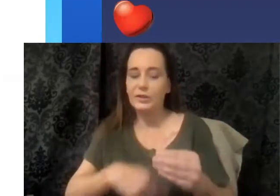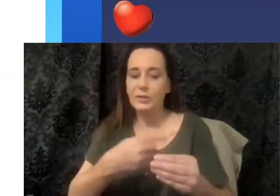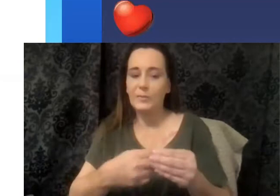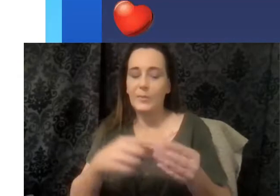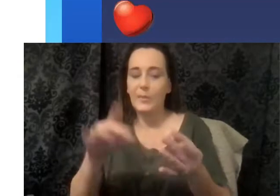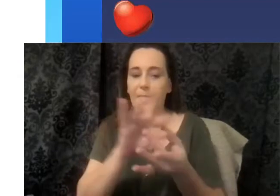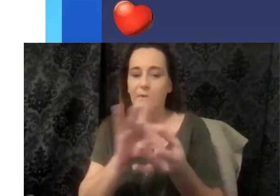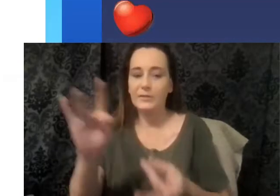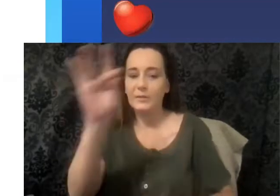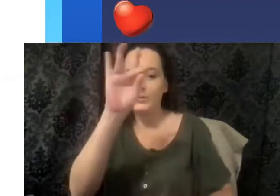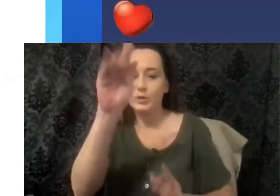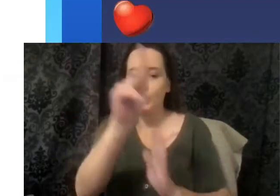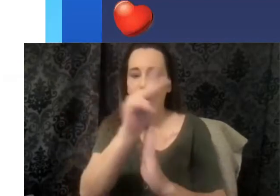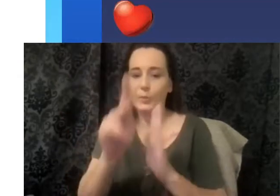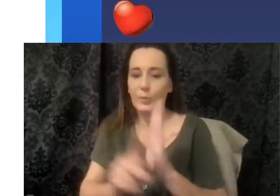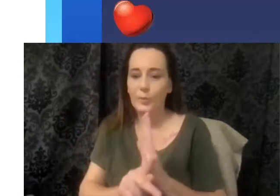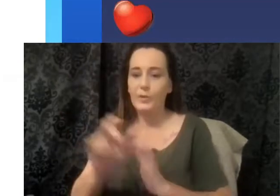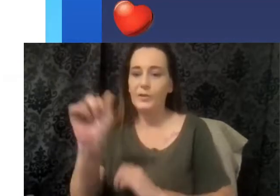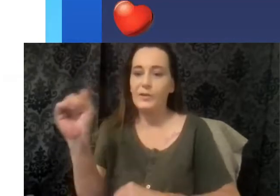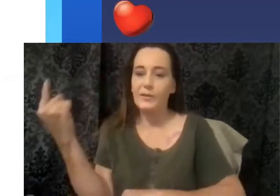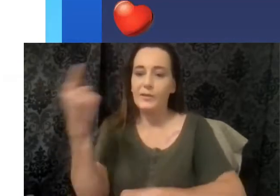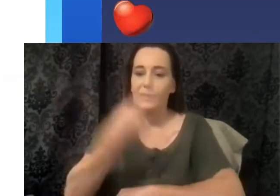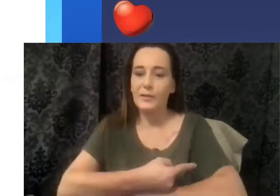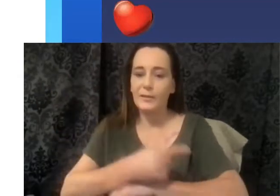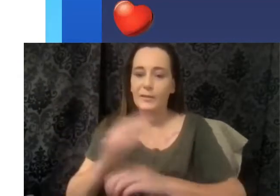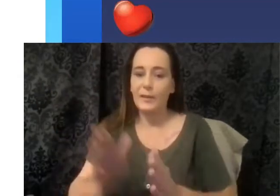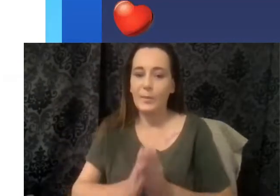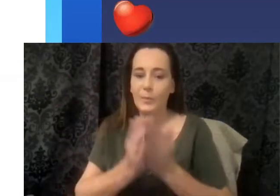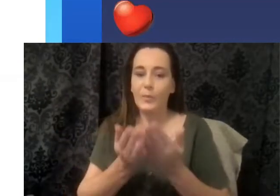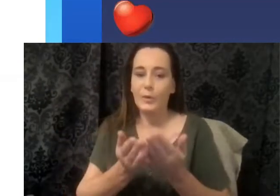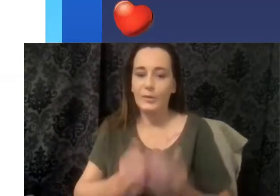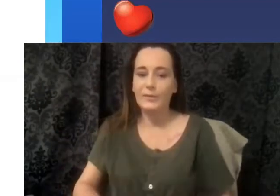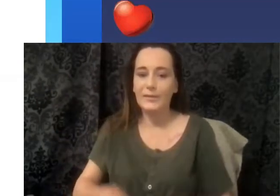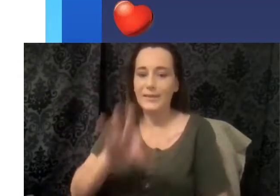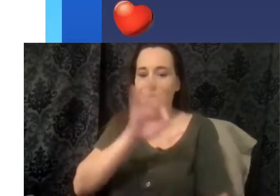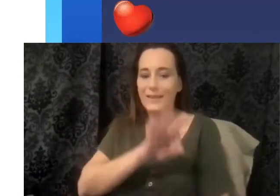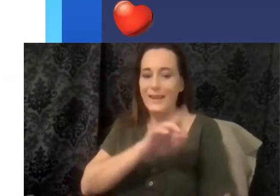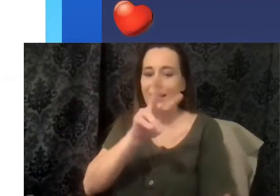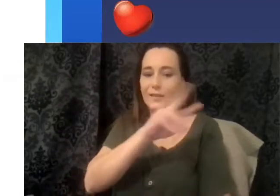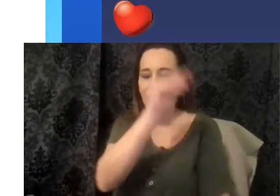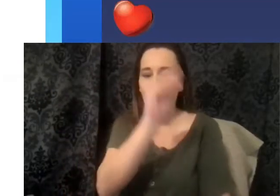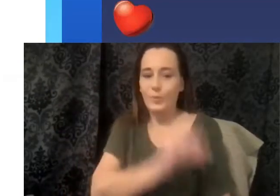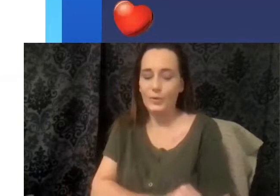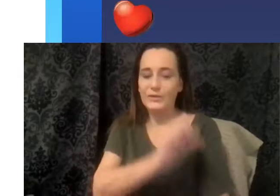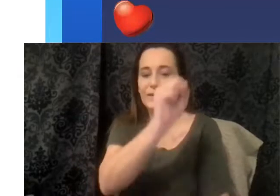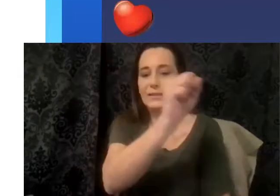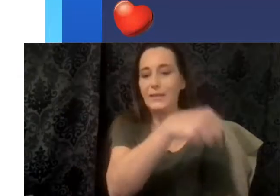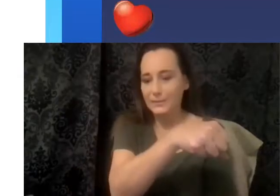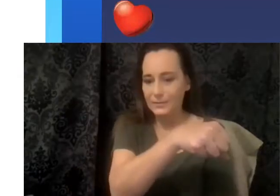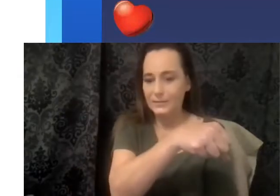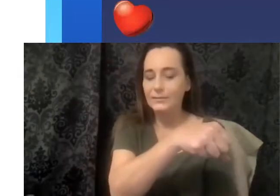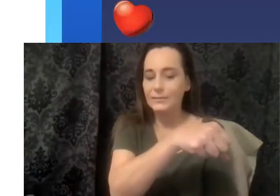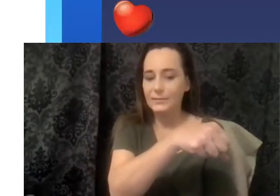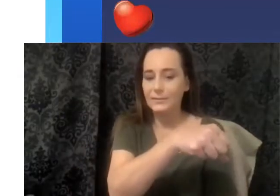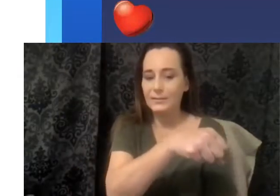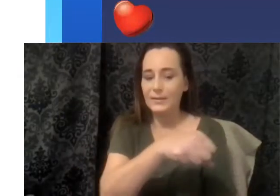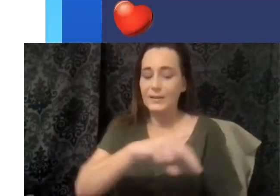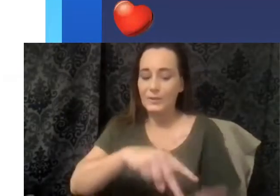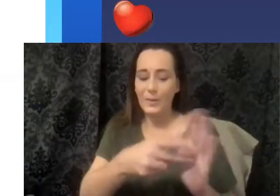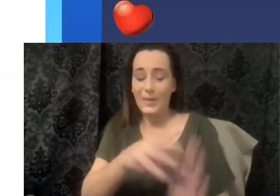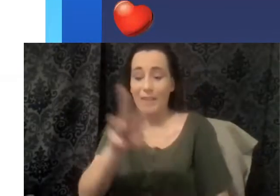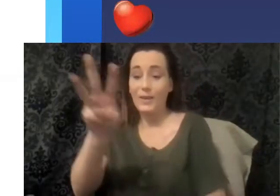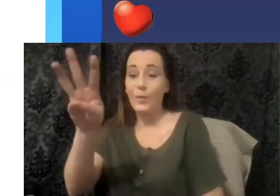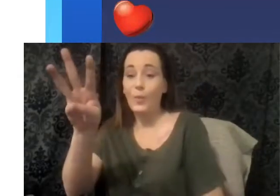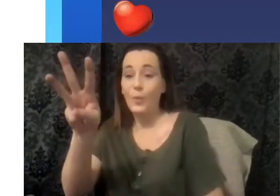decision about this principle. And that was 92% in favor. So that's what I mean by we. I'm talking